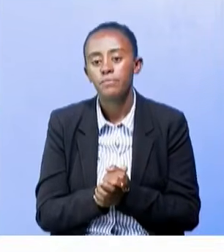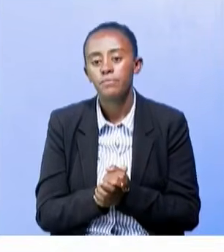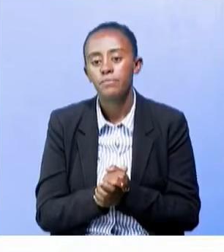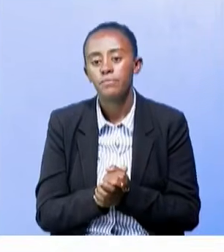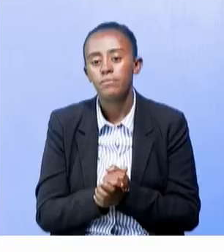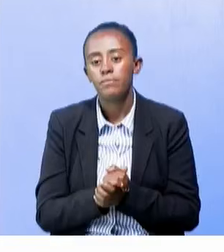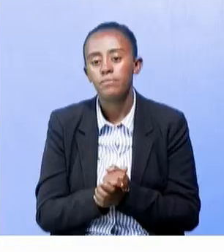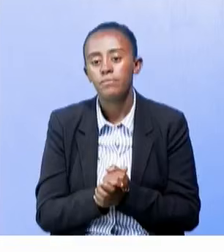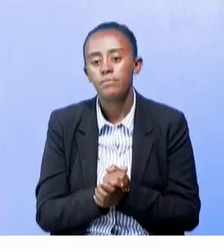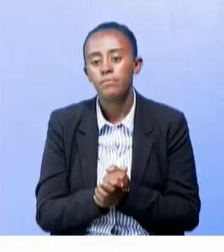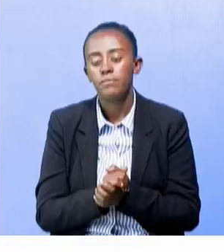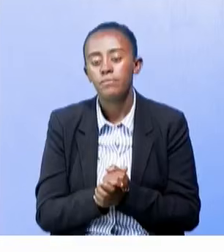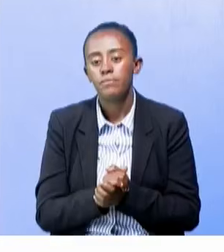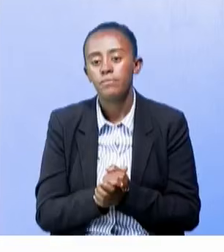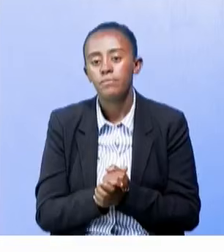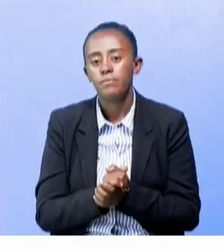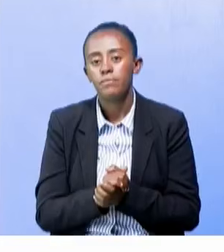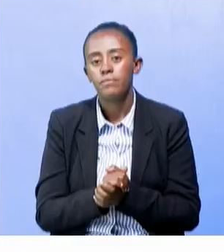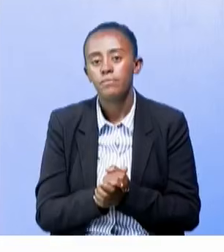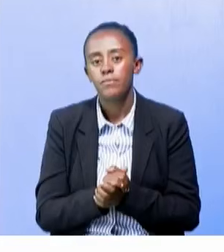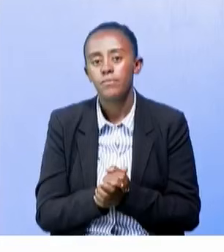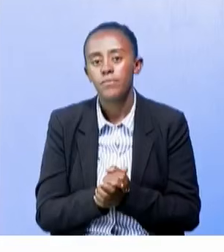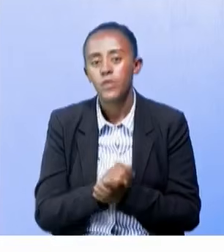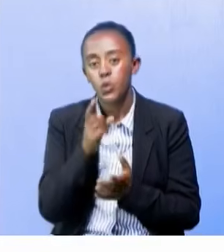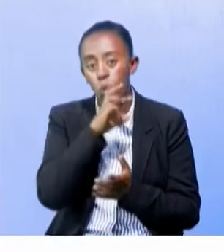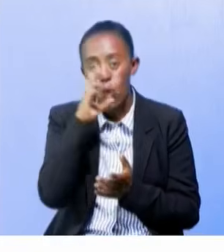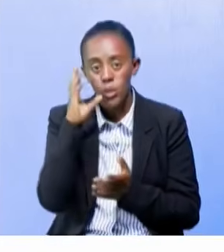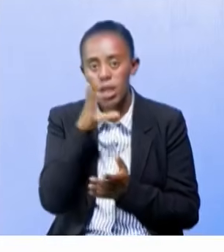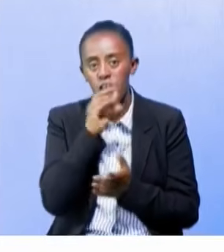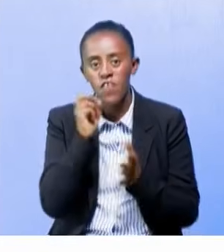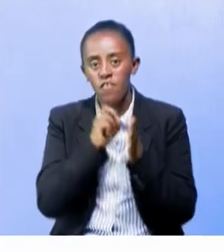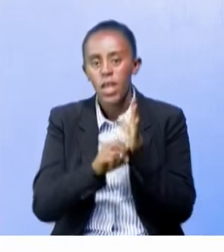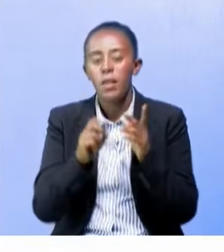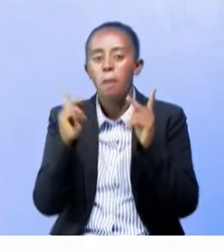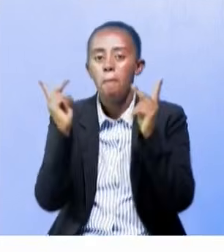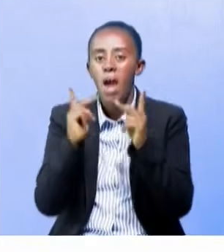effect paragraphs.